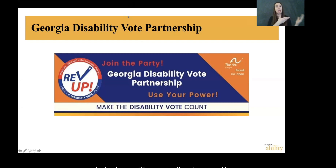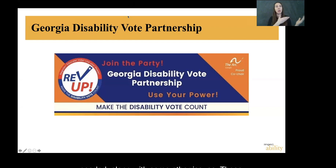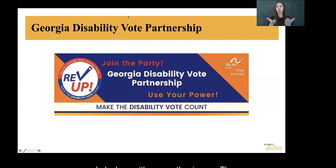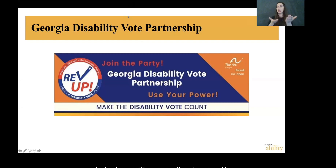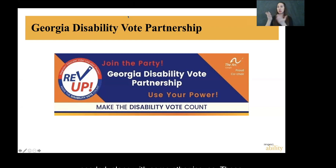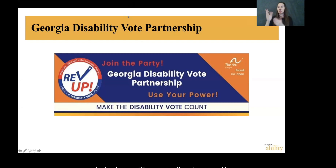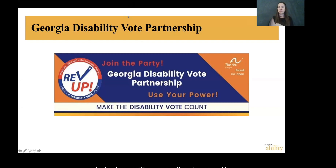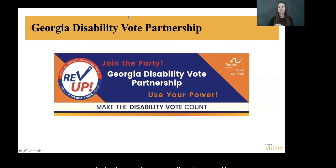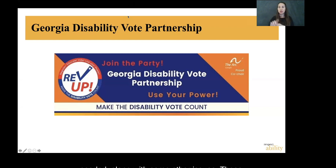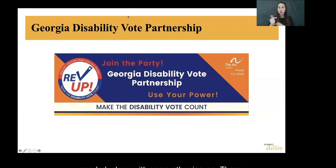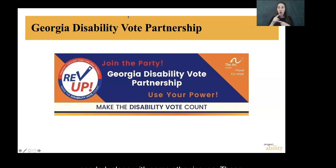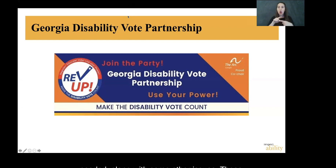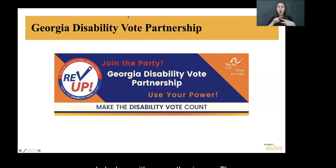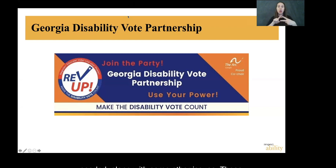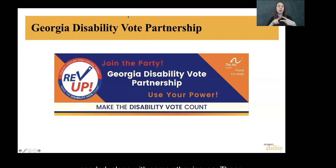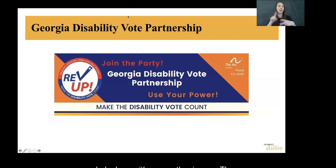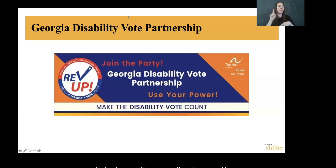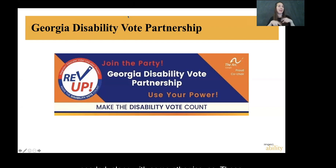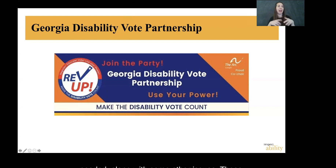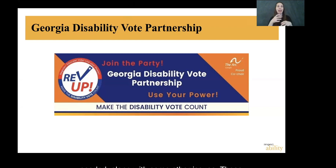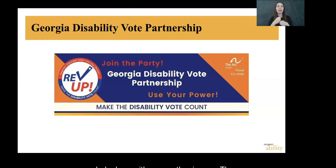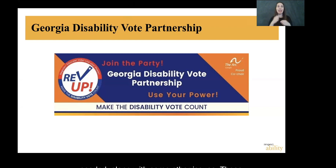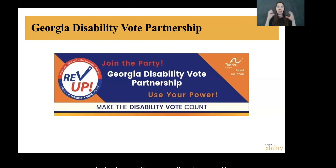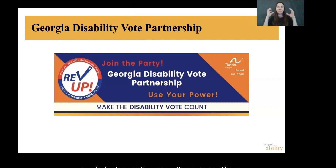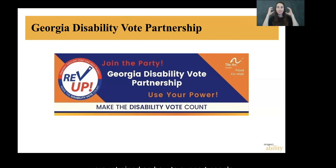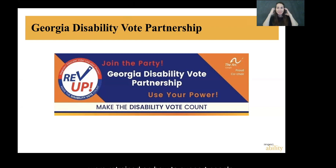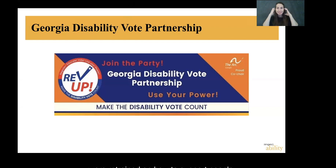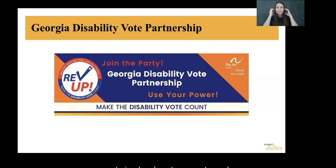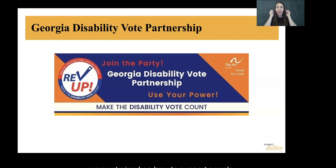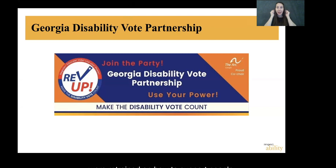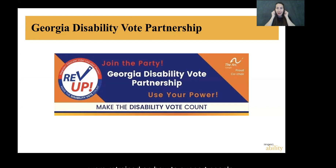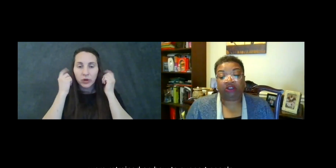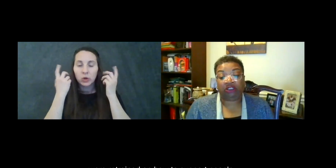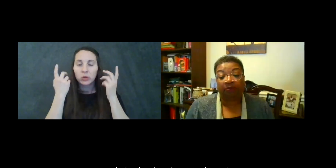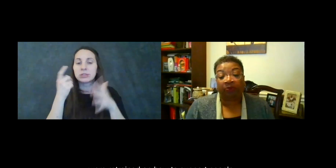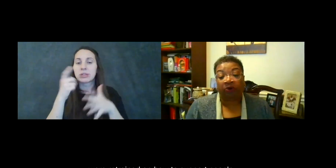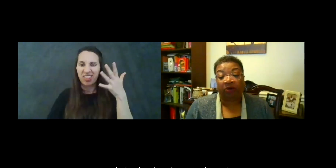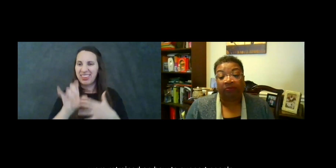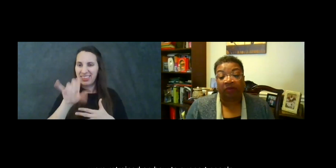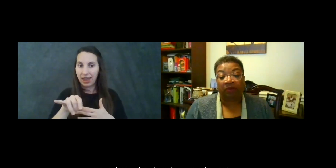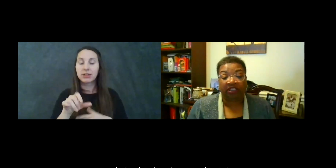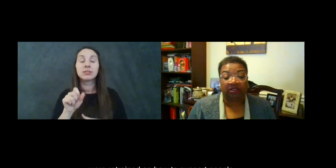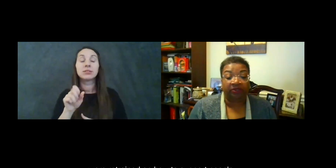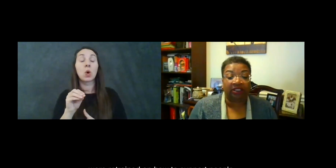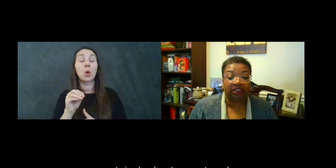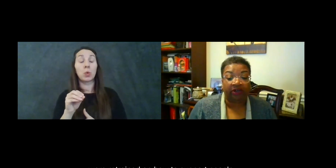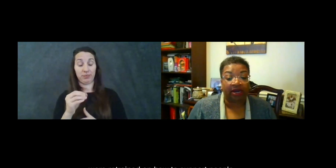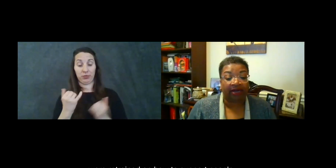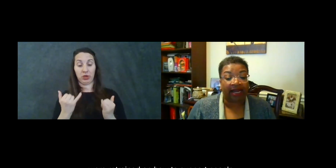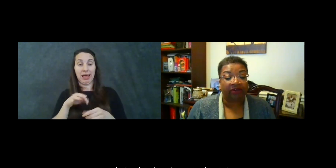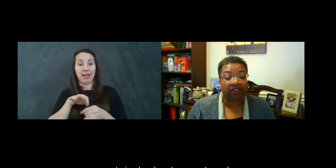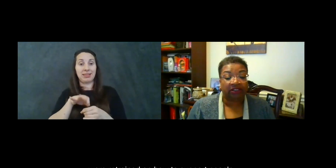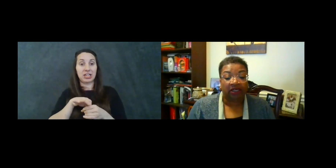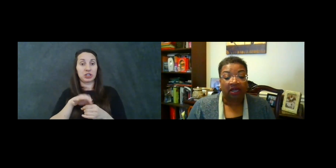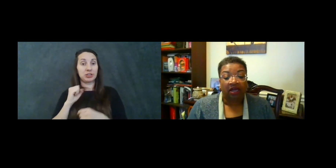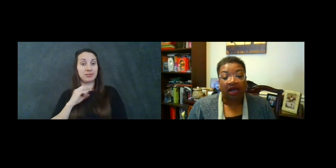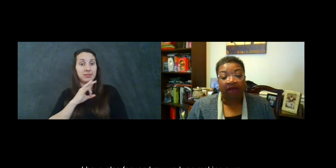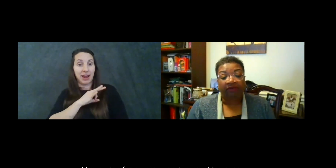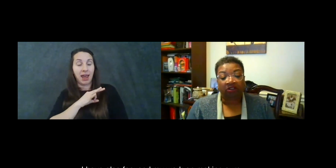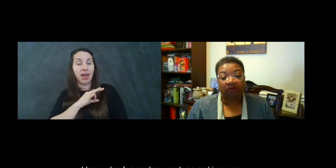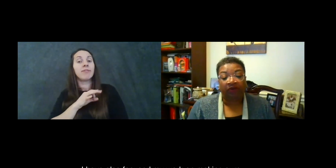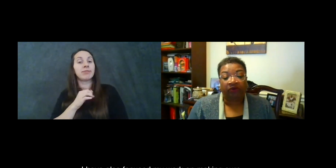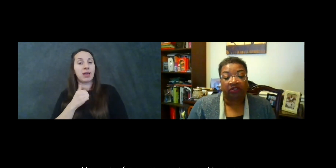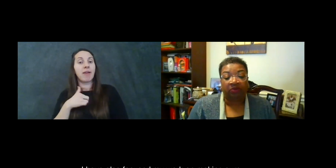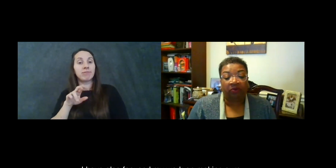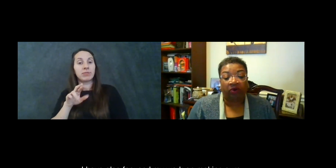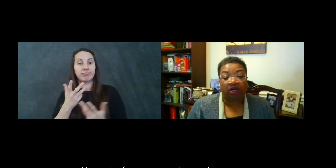These situations have been resolved, and election staff were retrained on how to support people with disabilities here in our counties. I